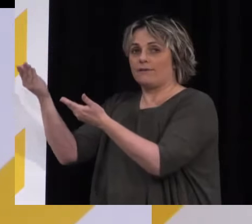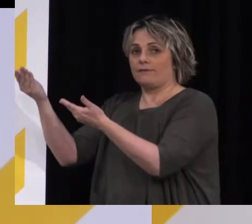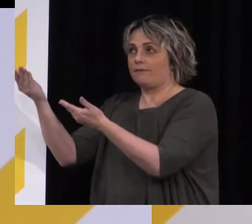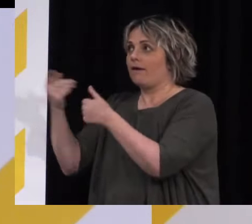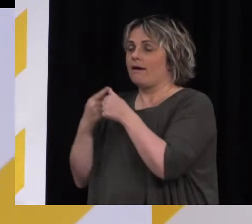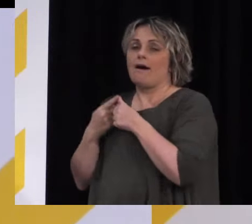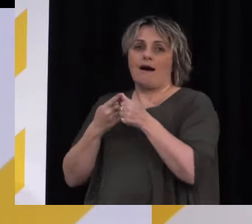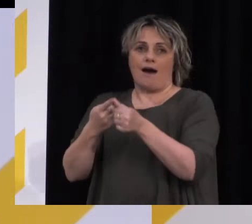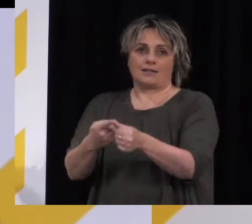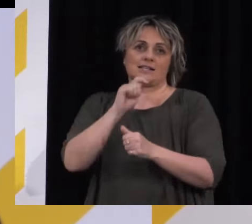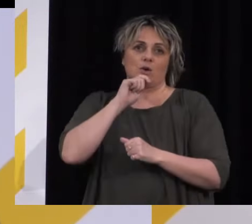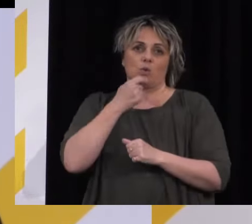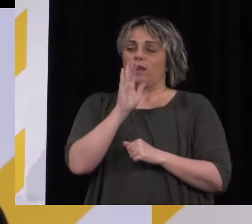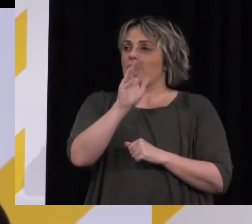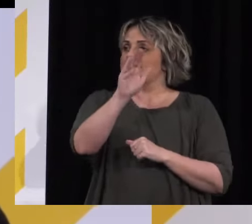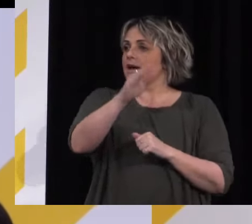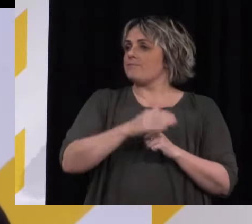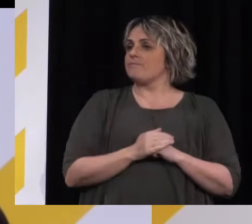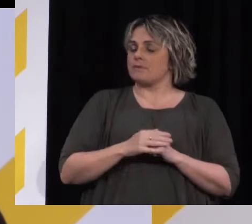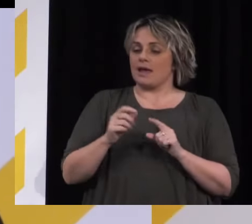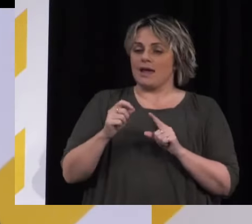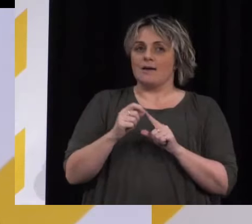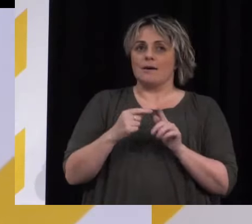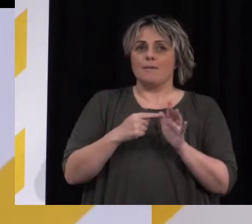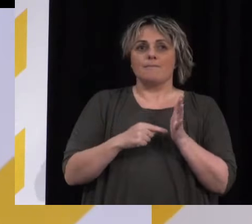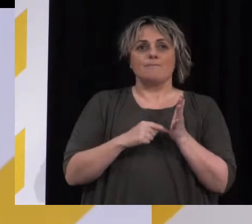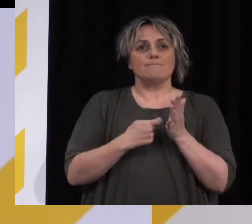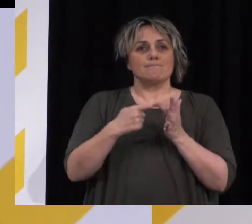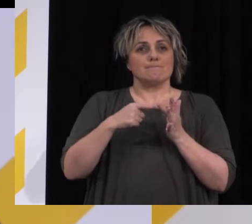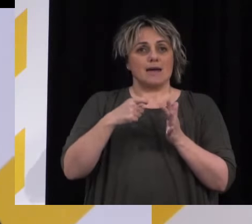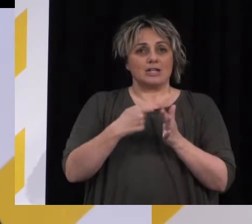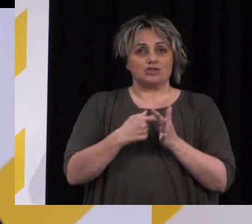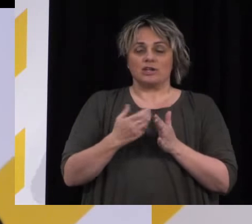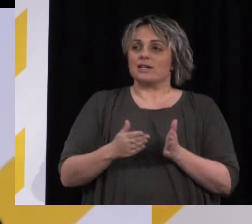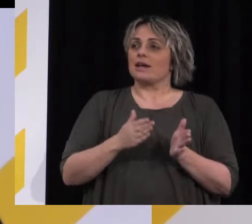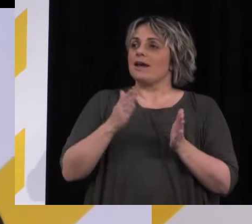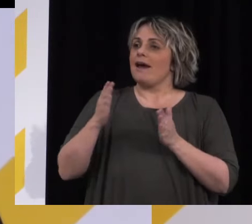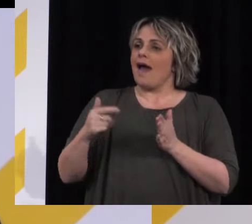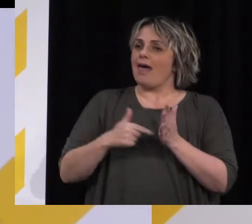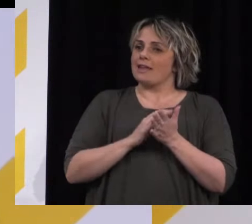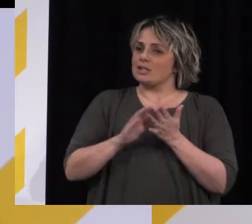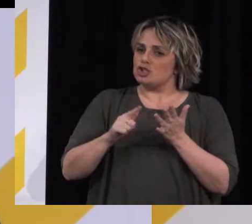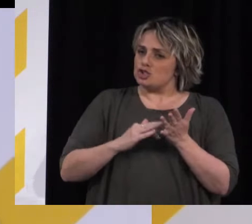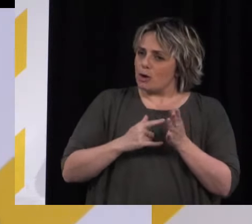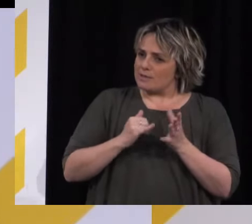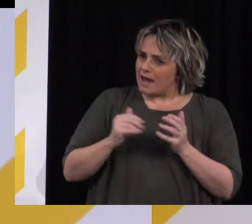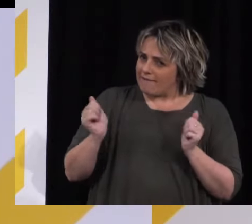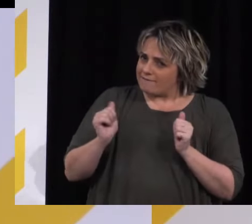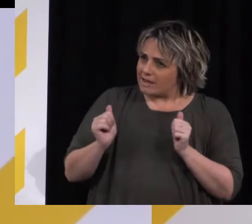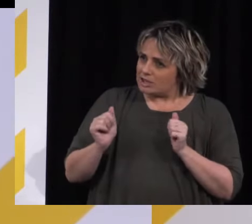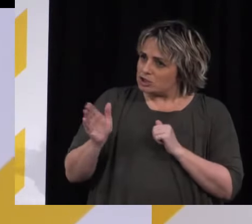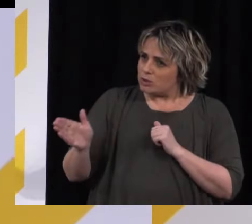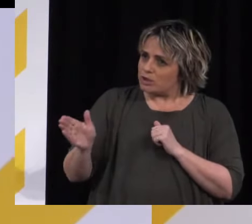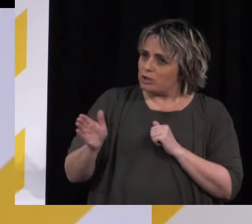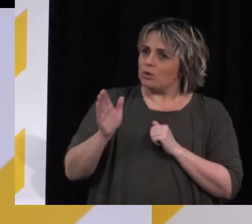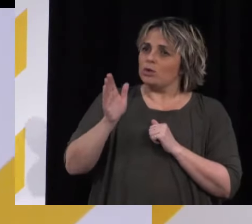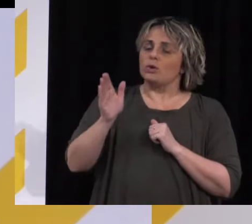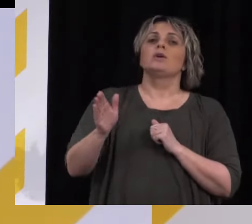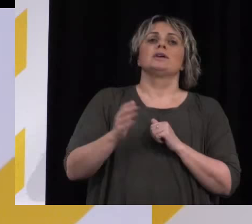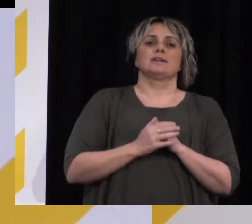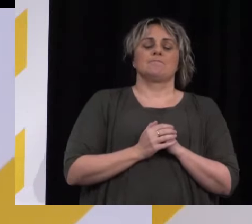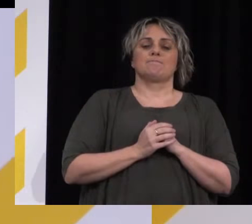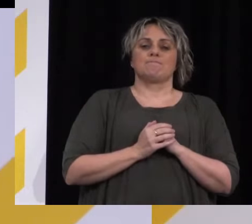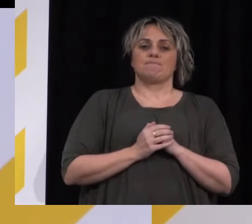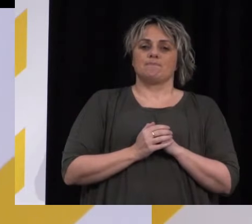happy to provide it. Patrick, and then Thomas, have I taken one from? I think I did. I'll go Henry, and then I'll finish with Thomas.